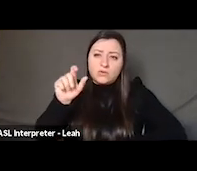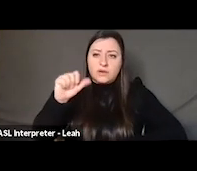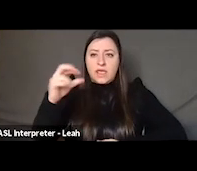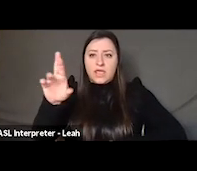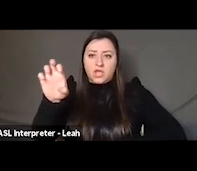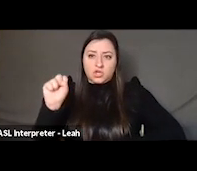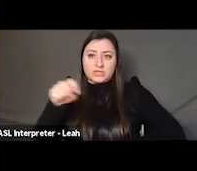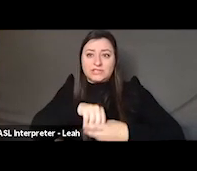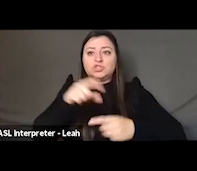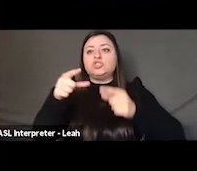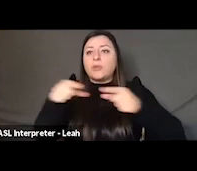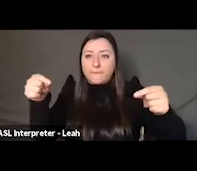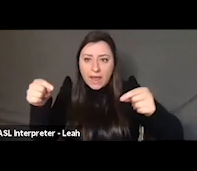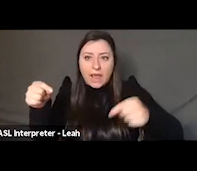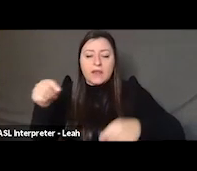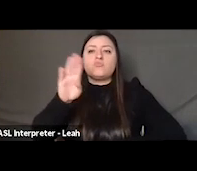in Malaysia and India.